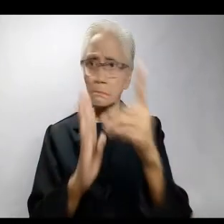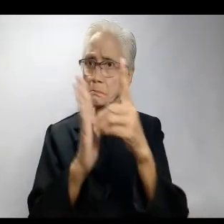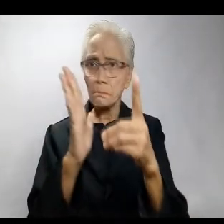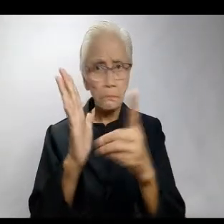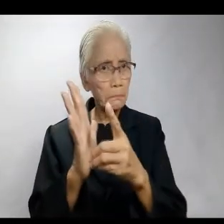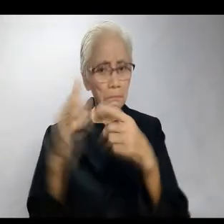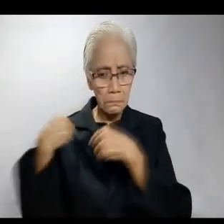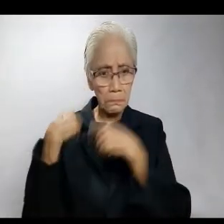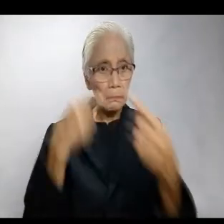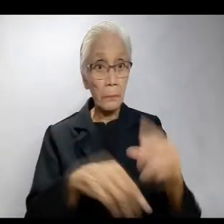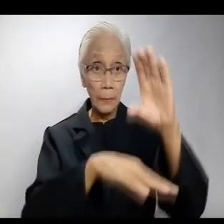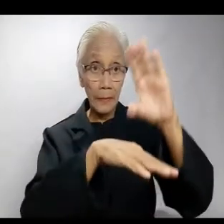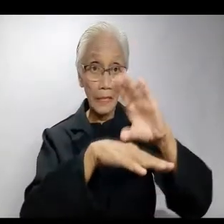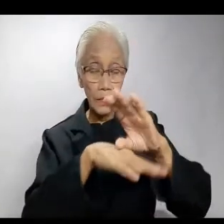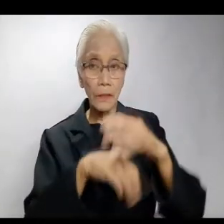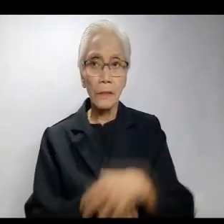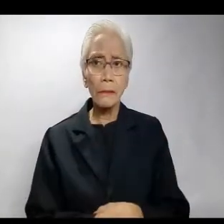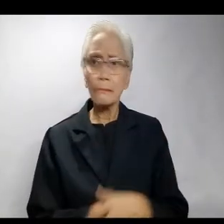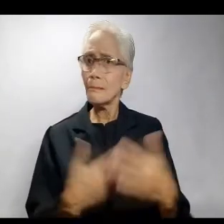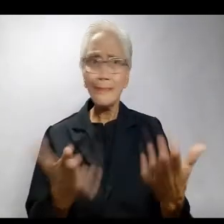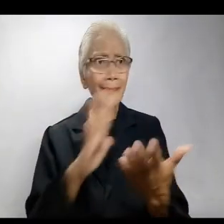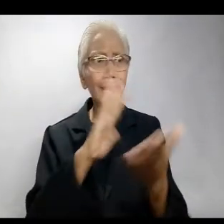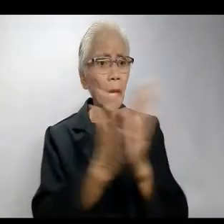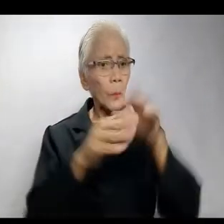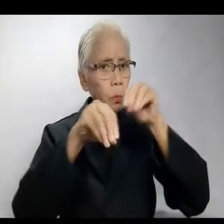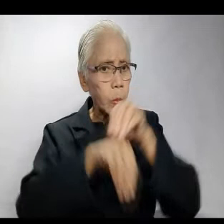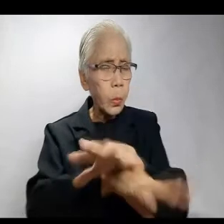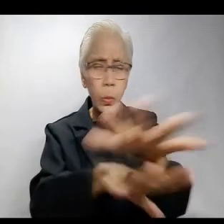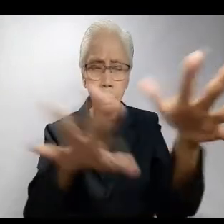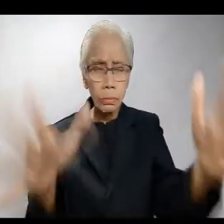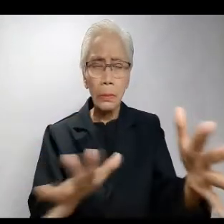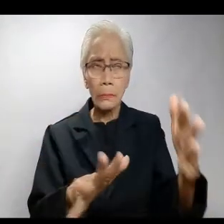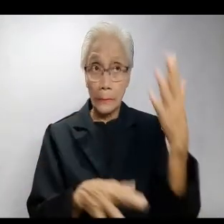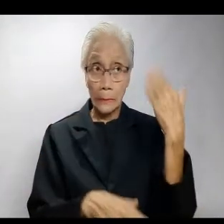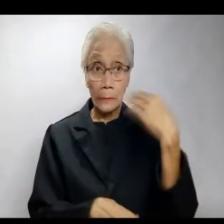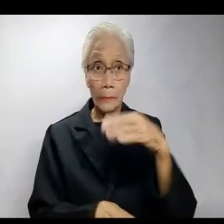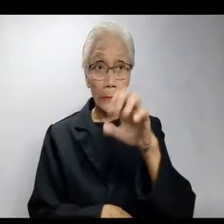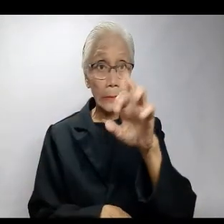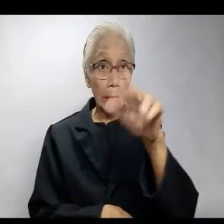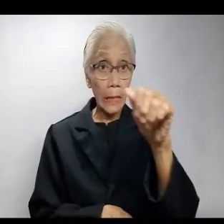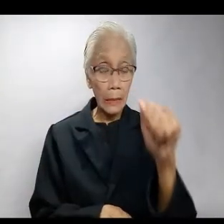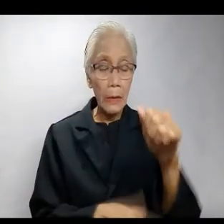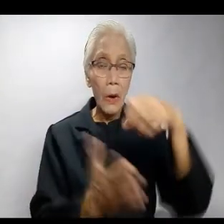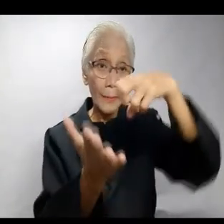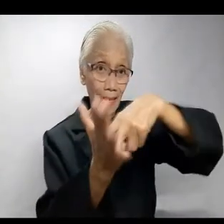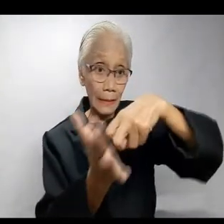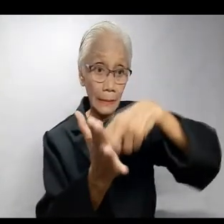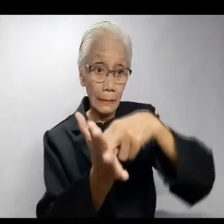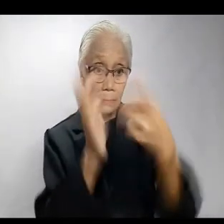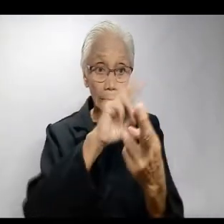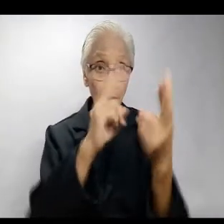the Armenian Apostolic Church. Its use became widespread during the era of